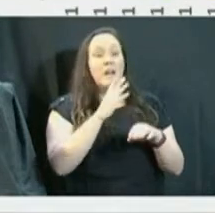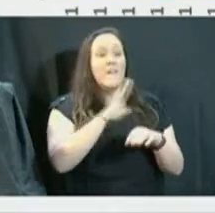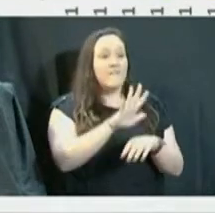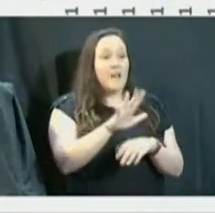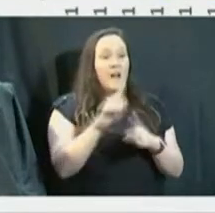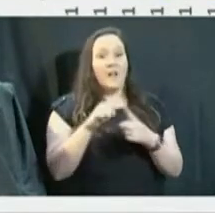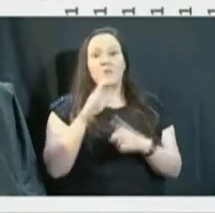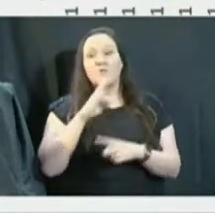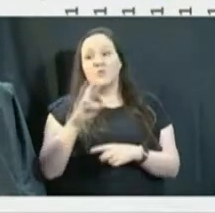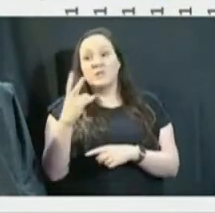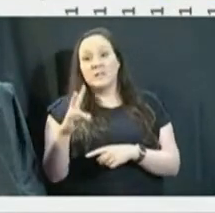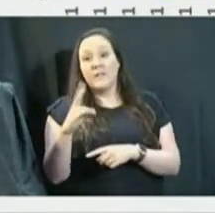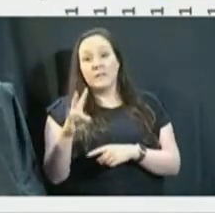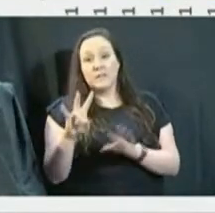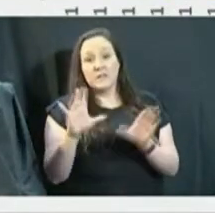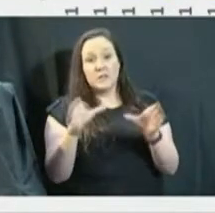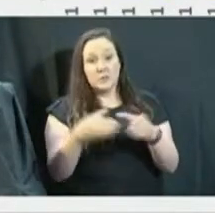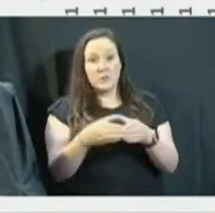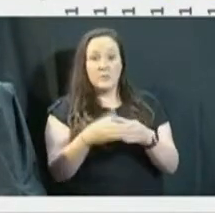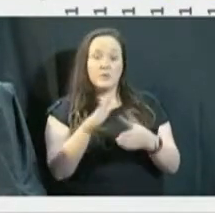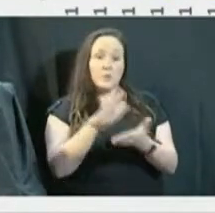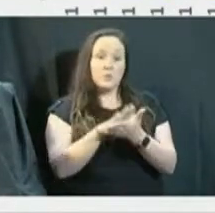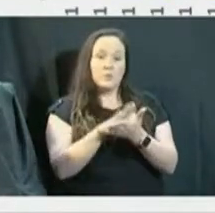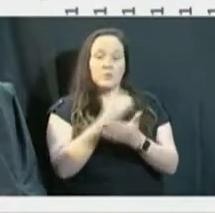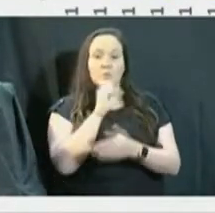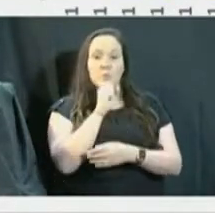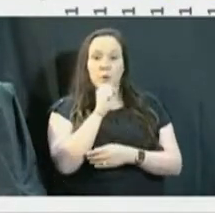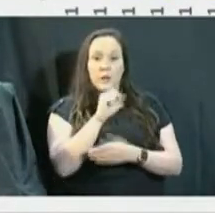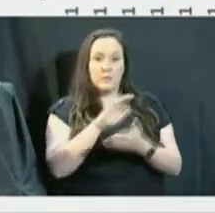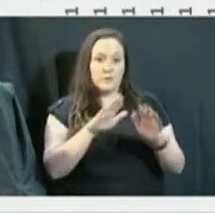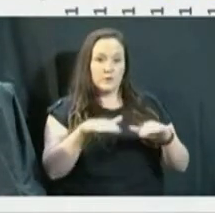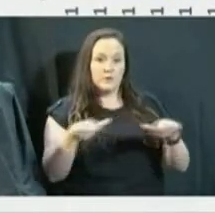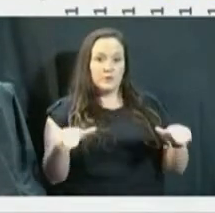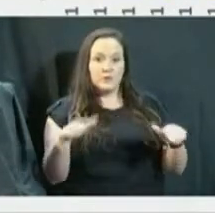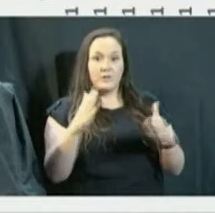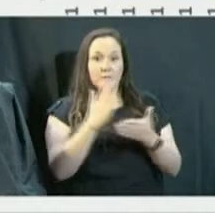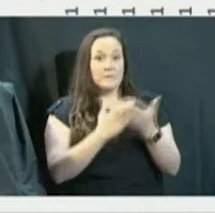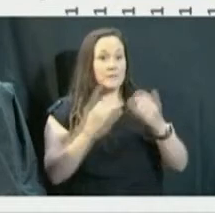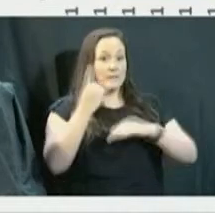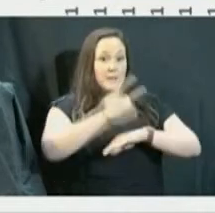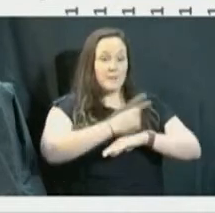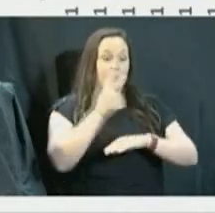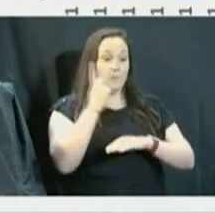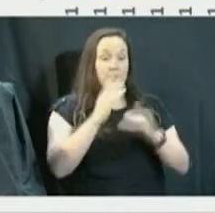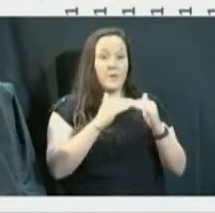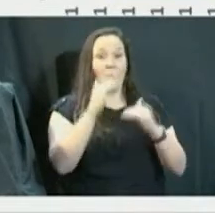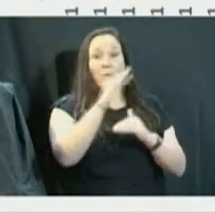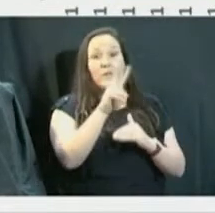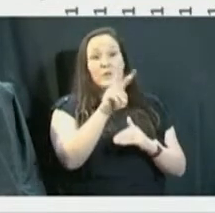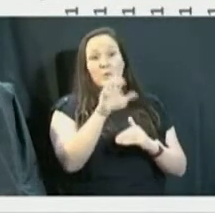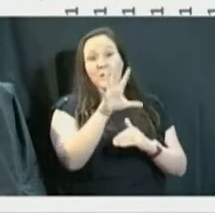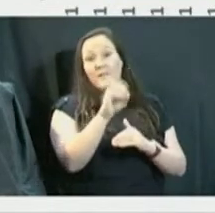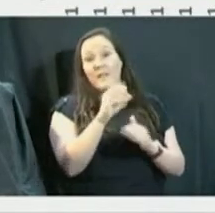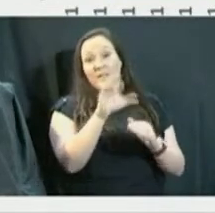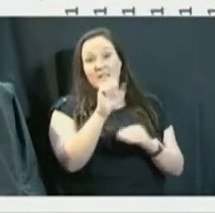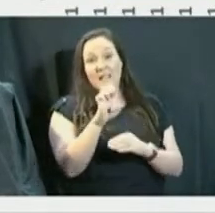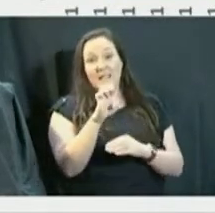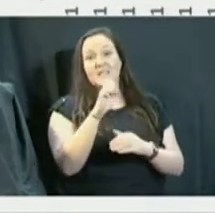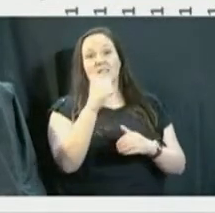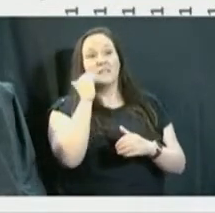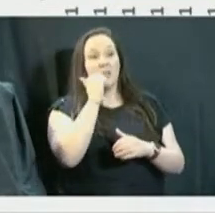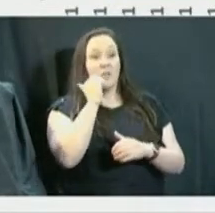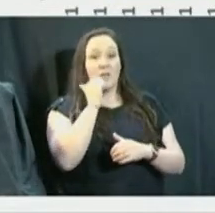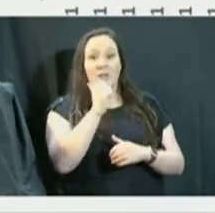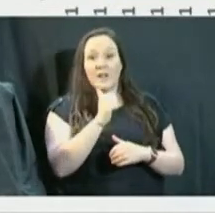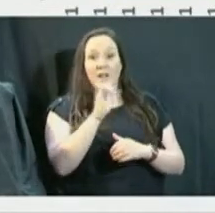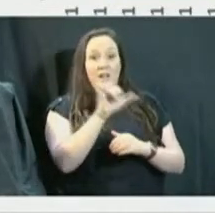17-year-old group. In other words, school-age children. Some days we've seen more than 250 cases a day in this age group.